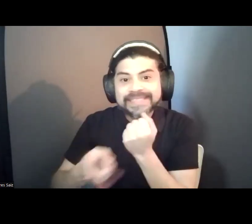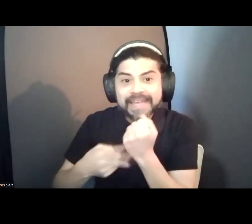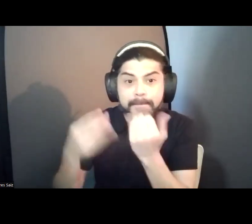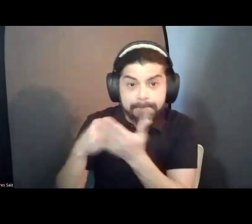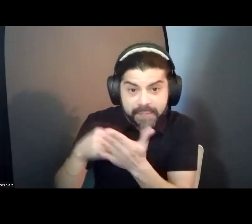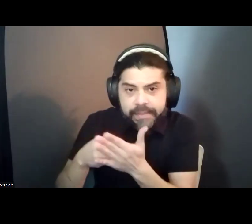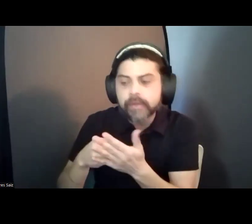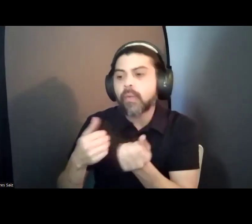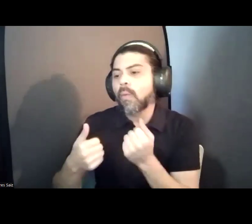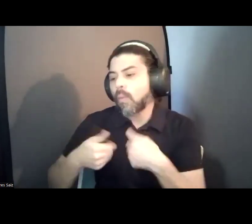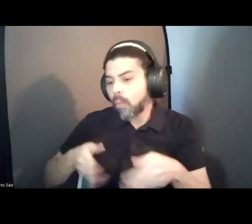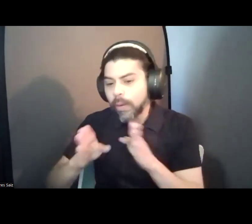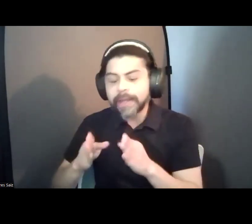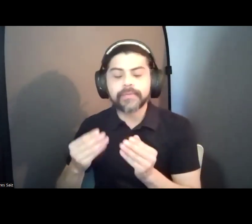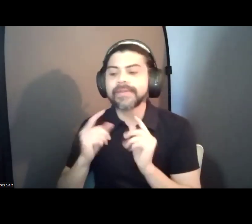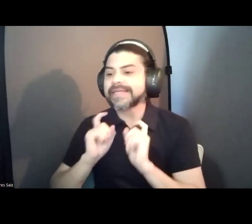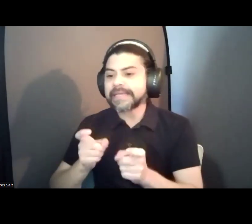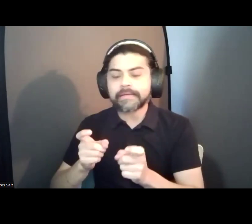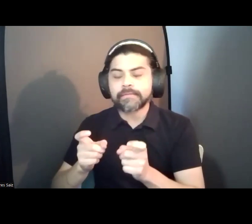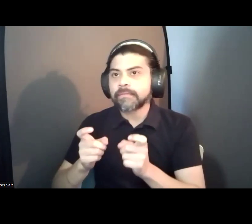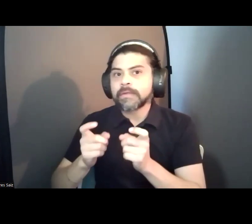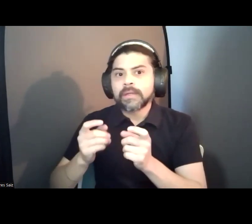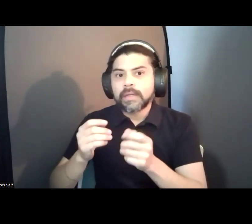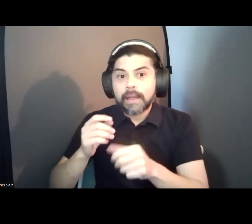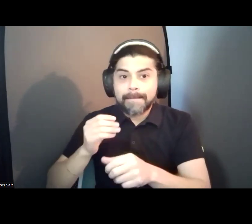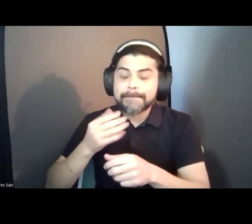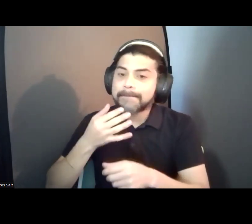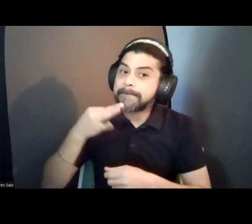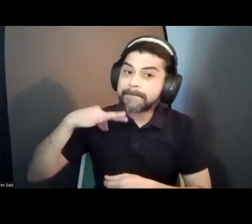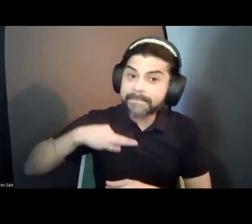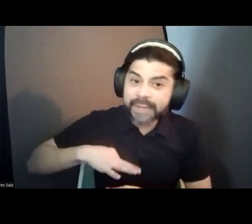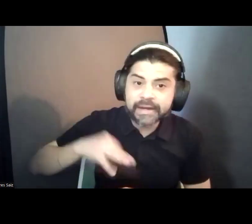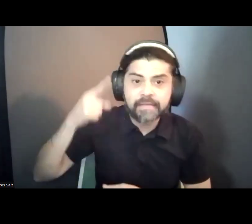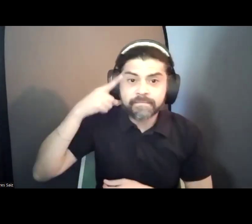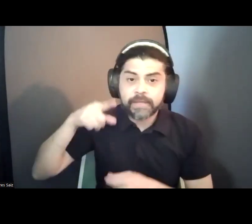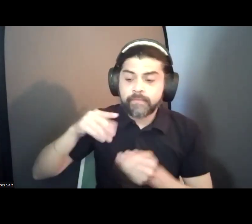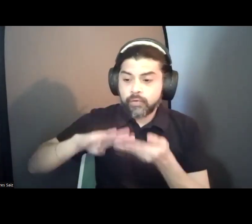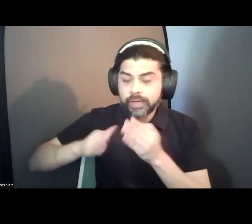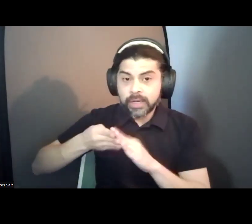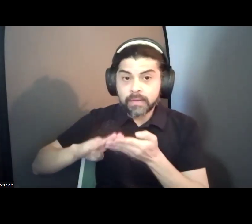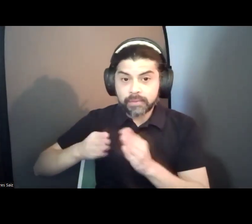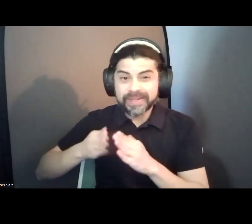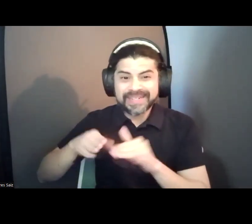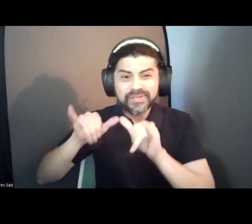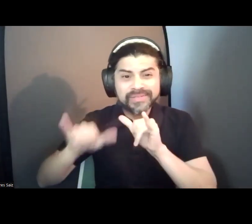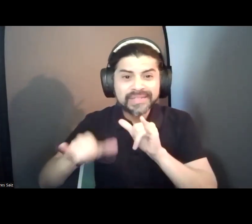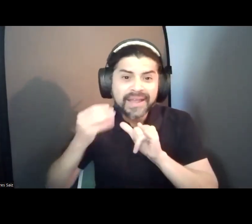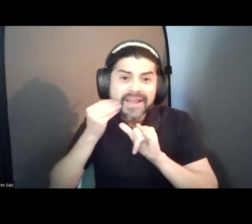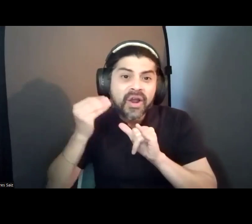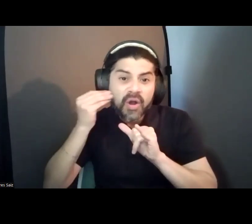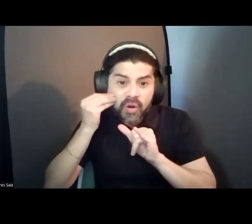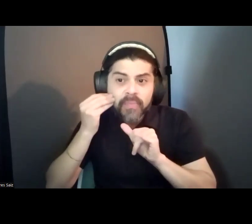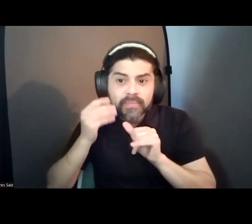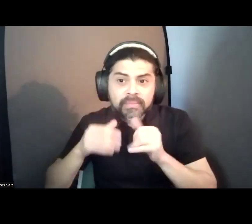the ways in which we have grown that program to the benefits of our communities and the state as a whole. So I would say